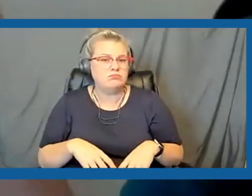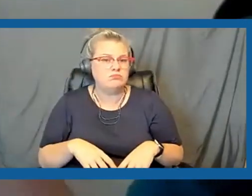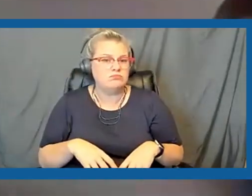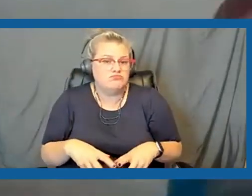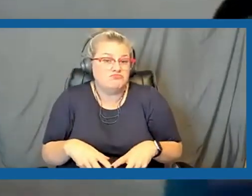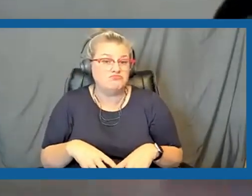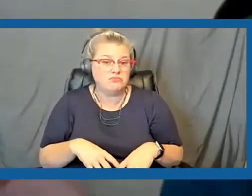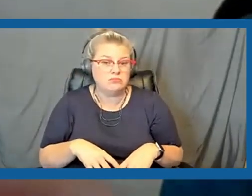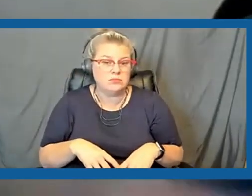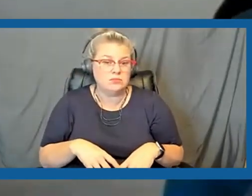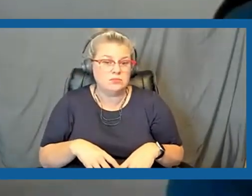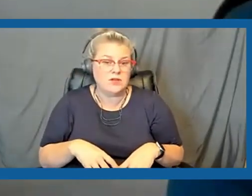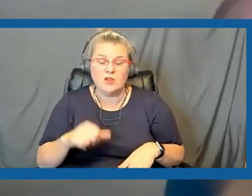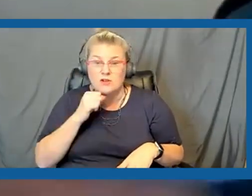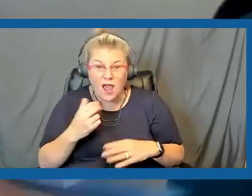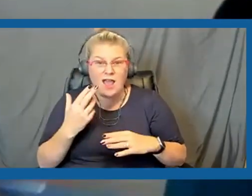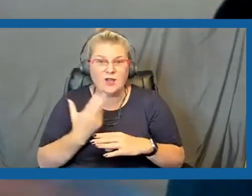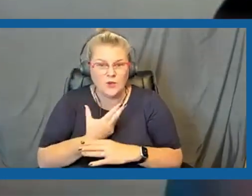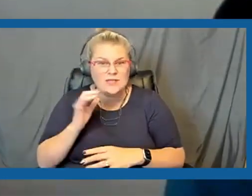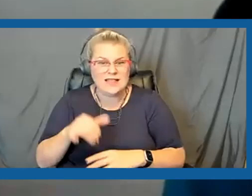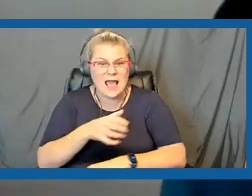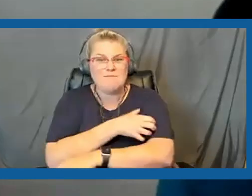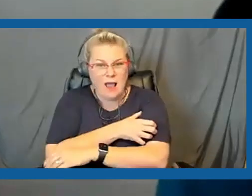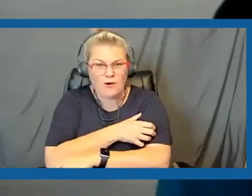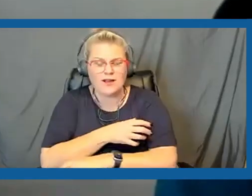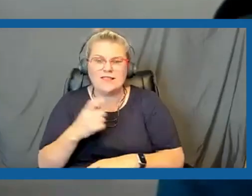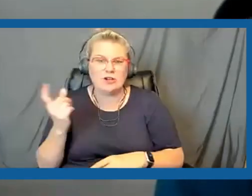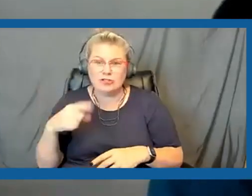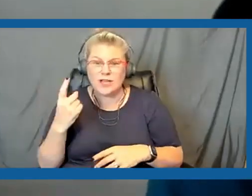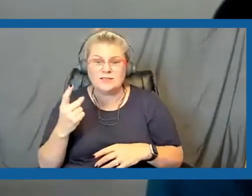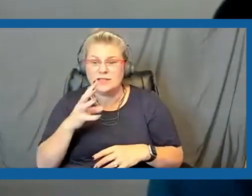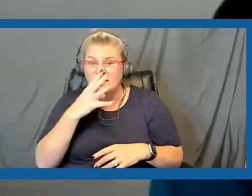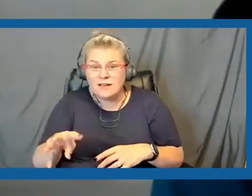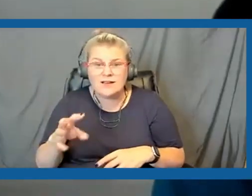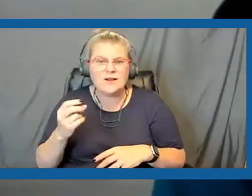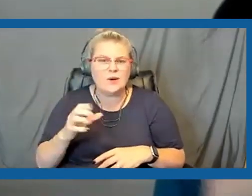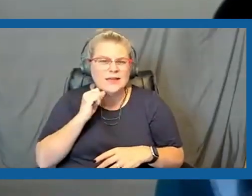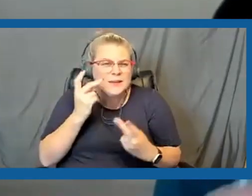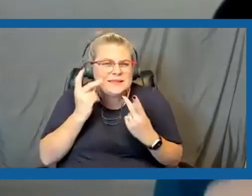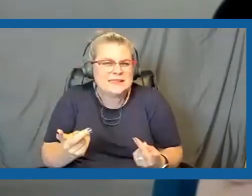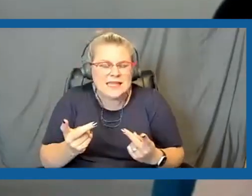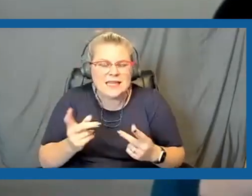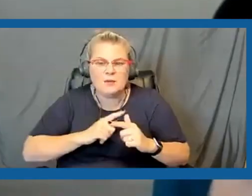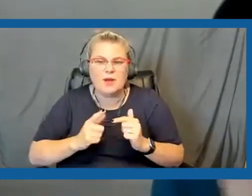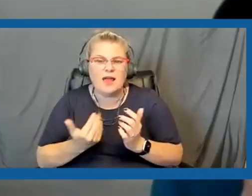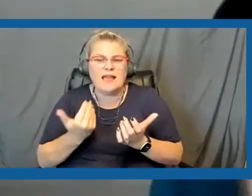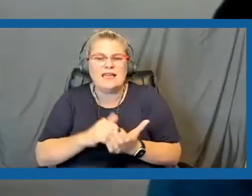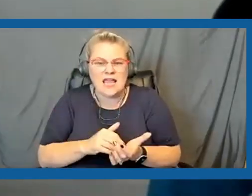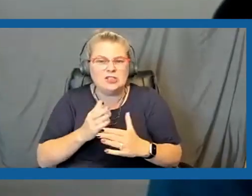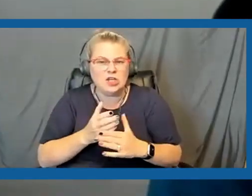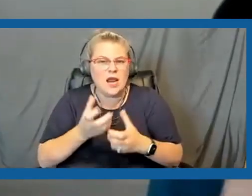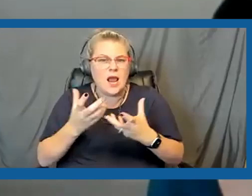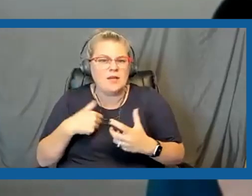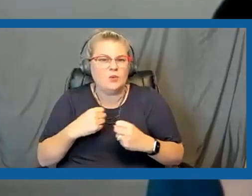that they are not taking. They're just walking by it. I don't know, or they don't see it. But resharing how much we